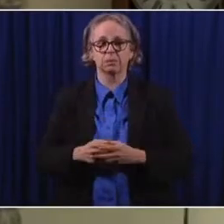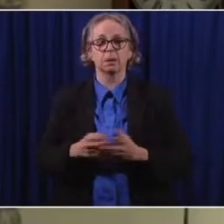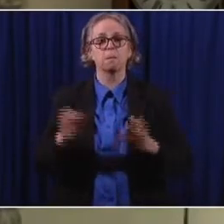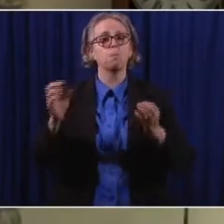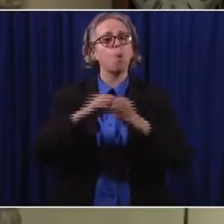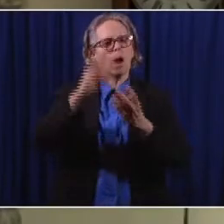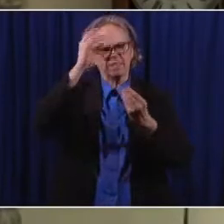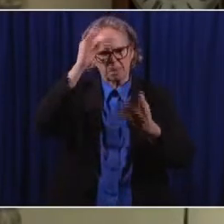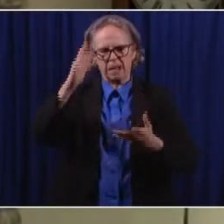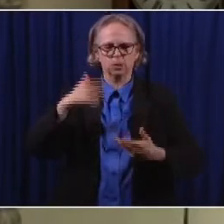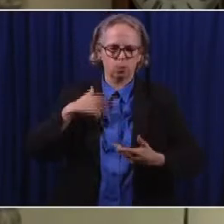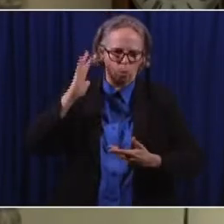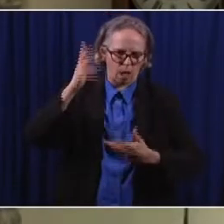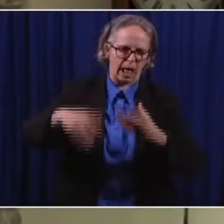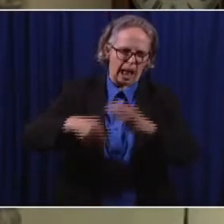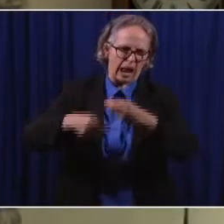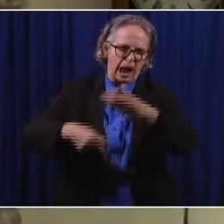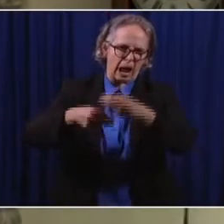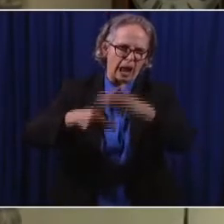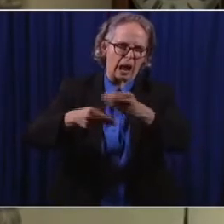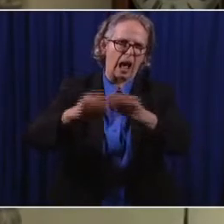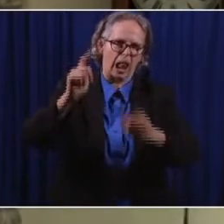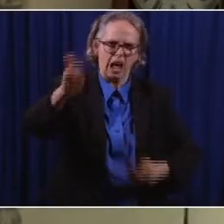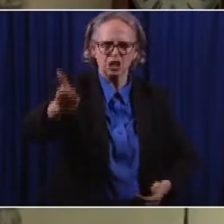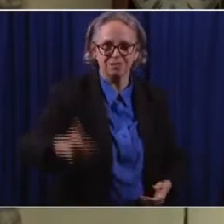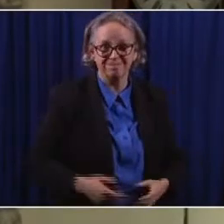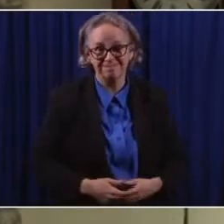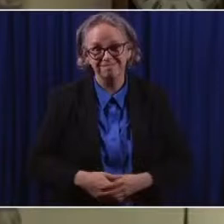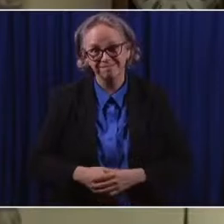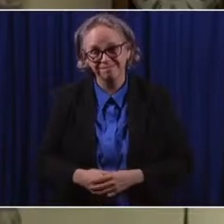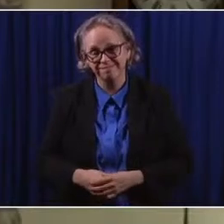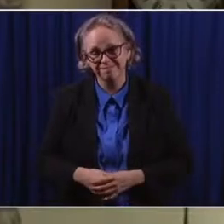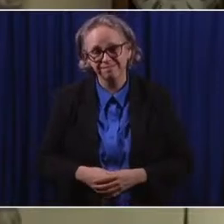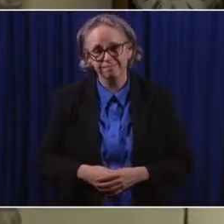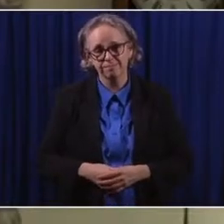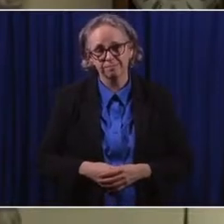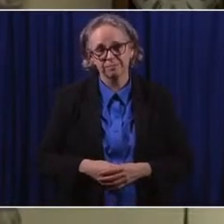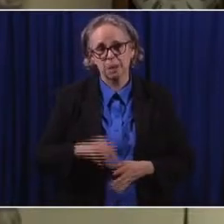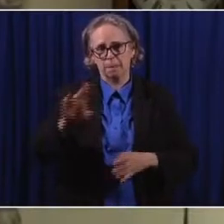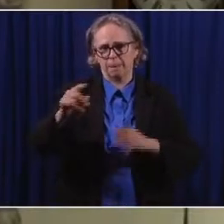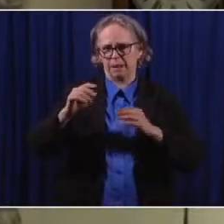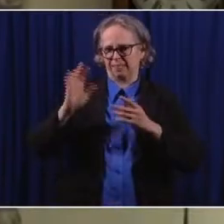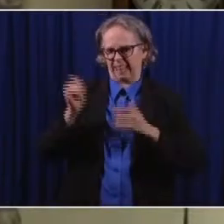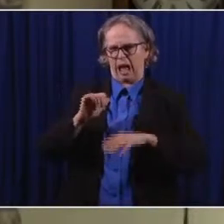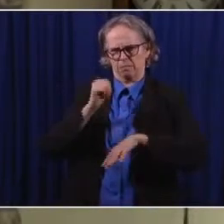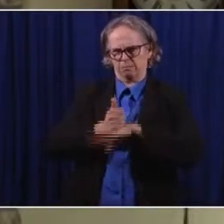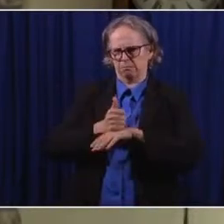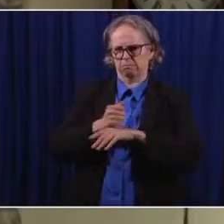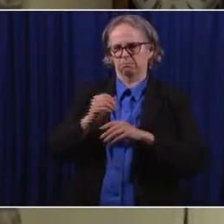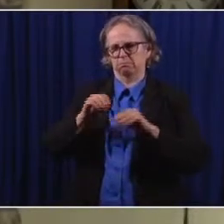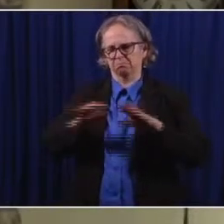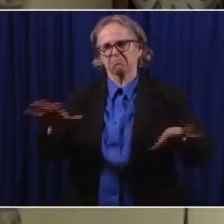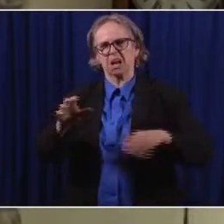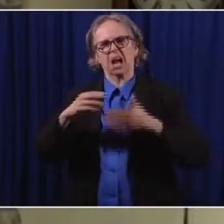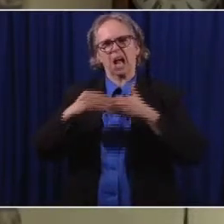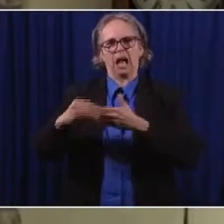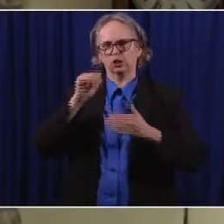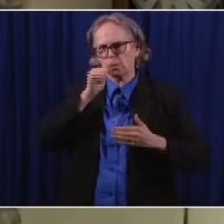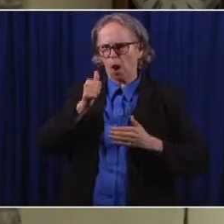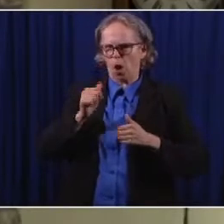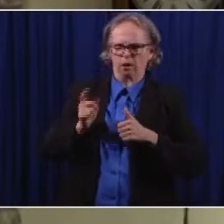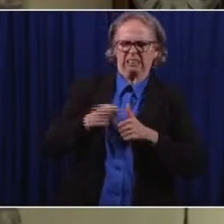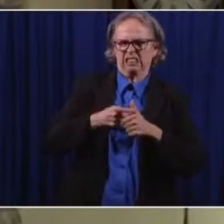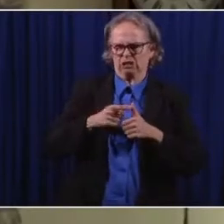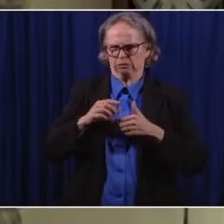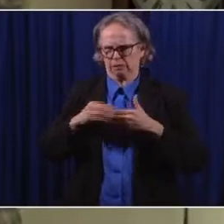that. As I said, we're going to put a release out tomorrow and just kind of outline the recommendations from the